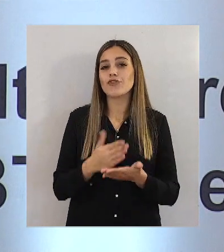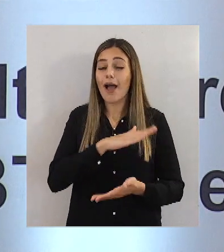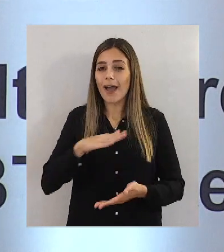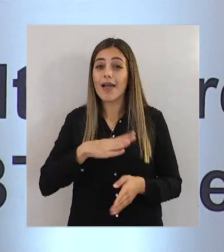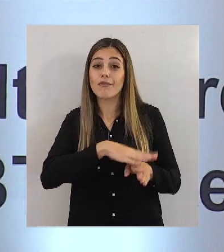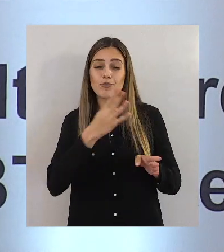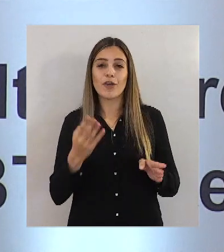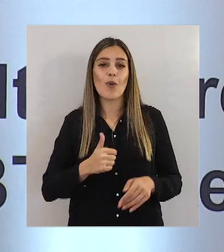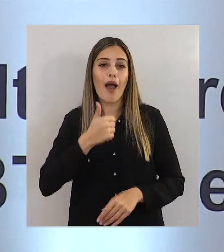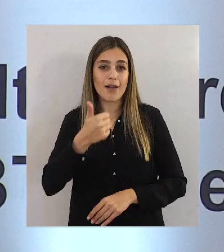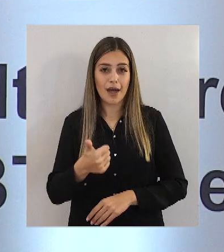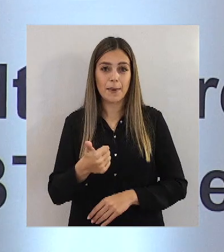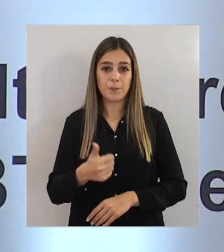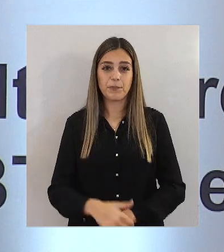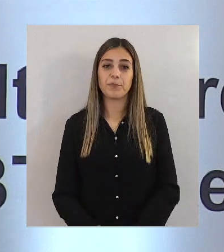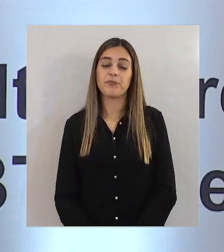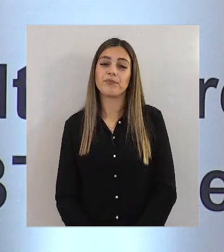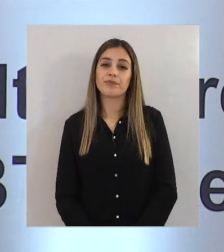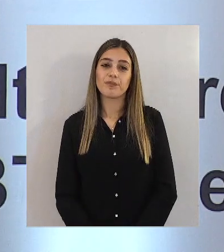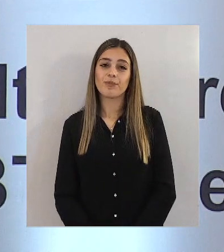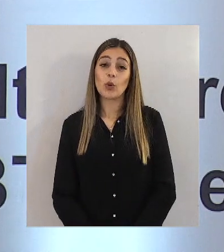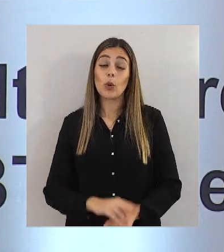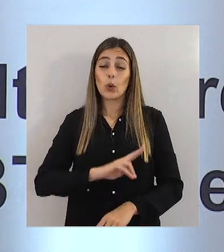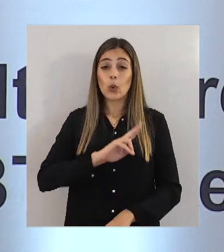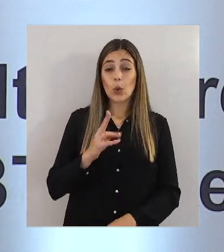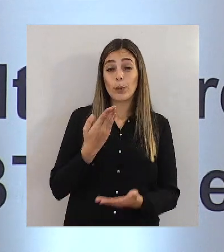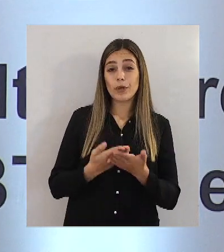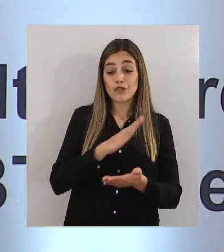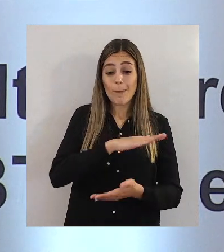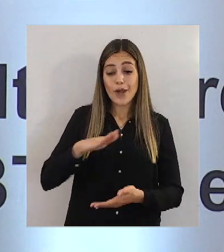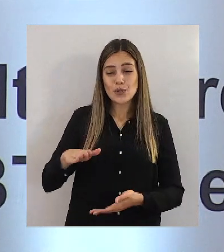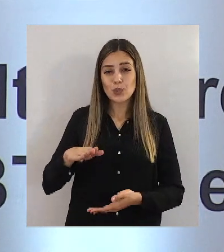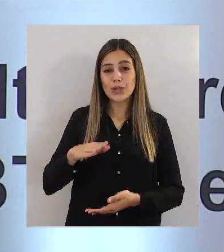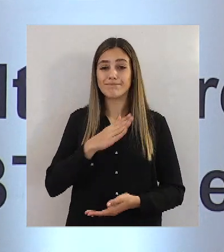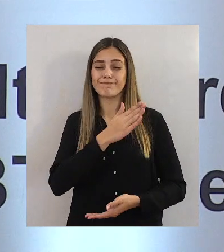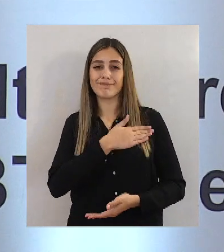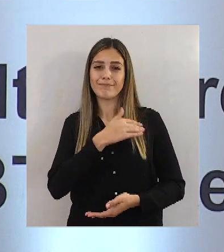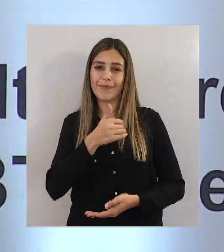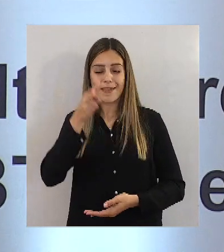legislation, but also to win over the hearts and minds in our society.